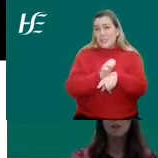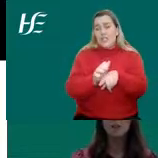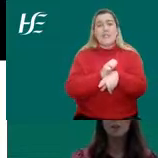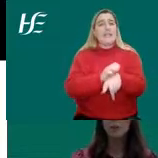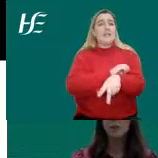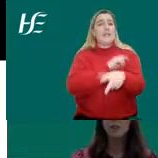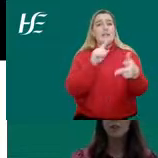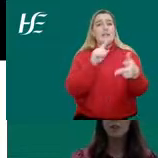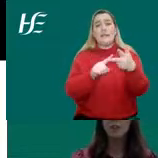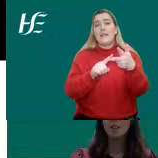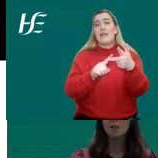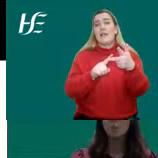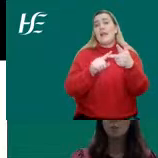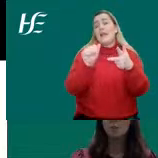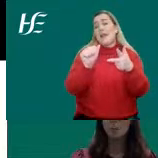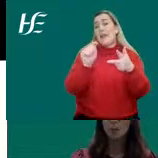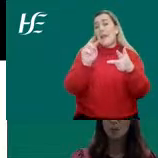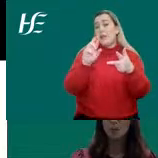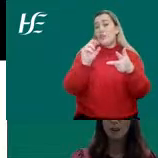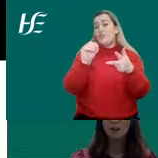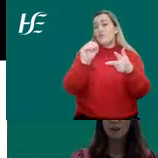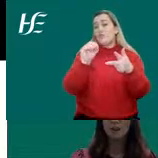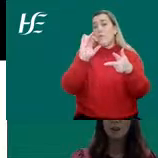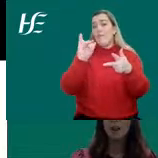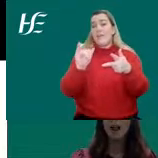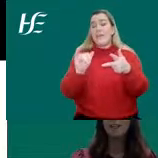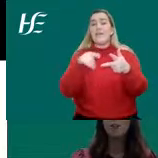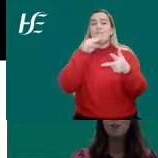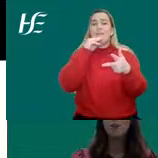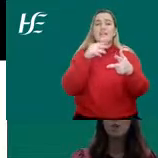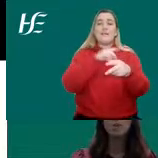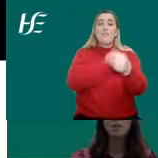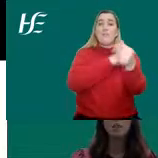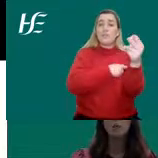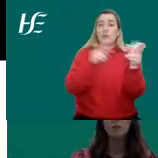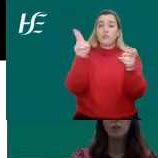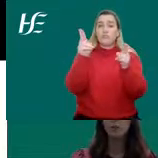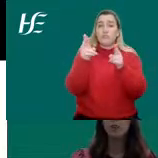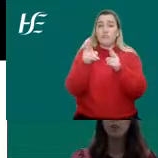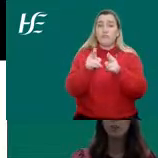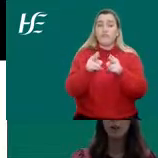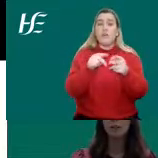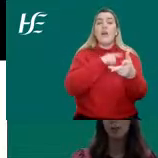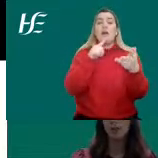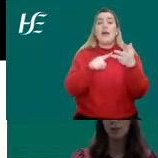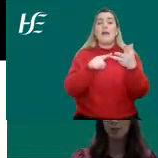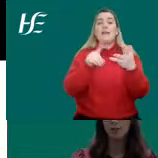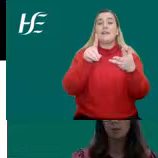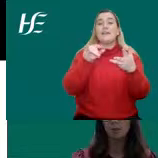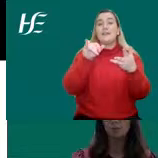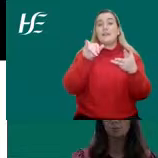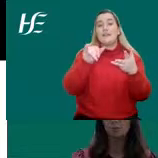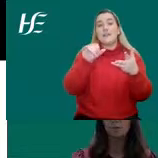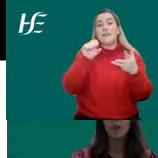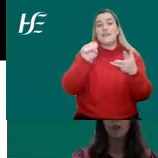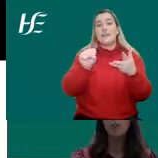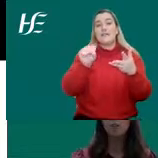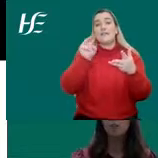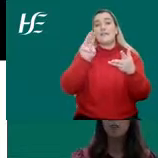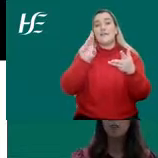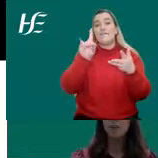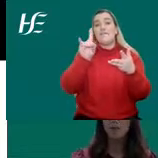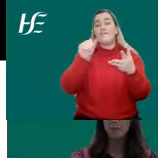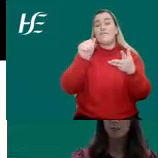experience atrophy, which is a decline in the muscle bulk in the area, and then also dyspareunia, which is painful intercourse.